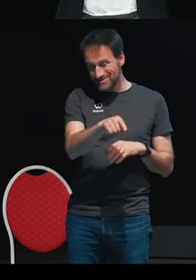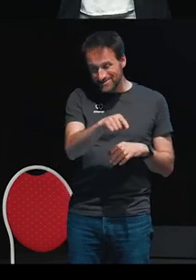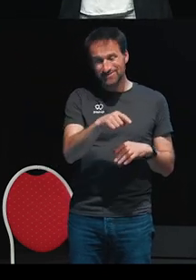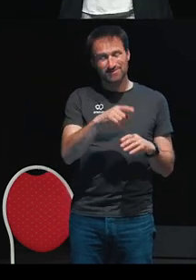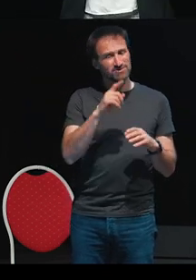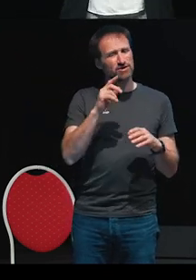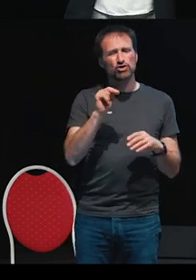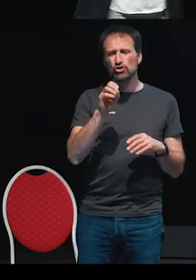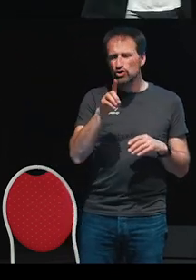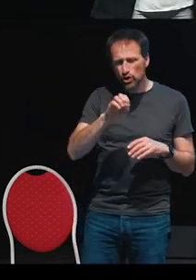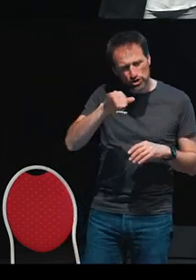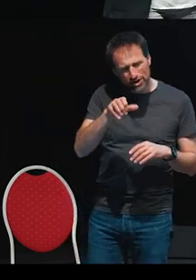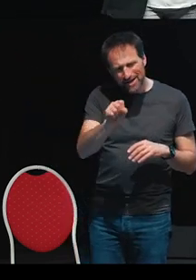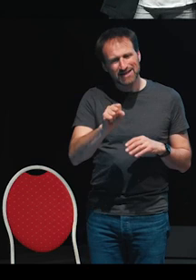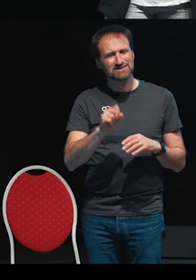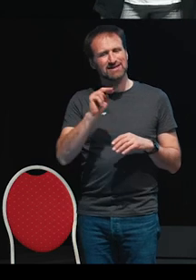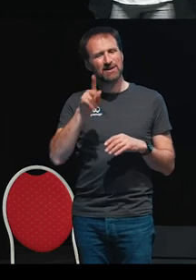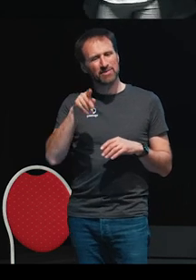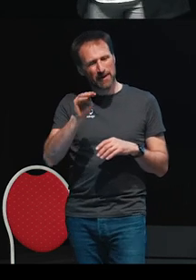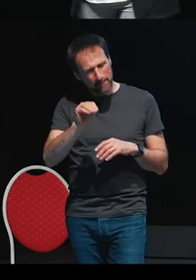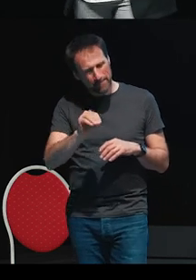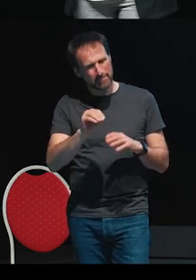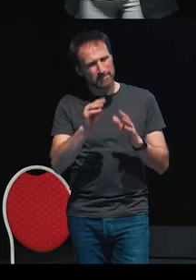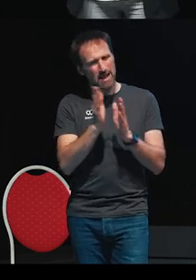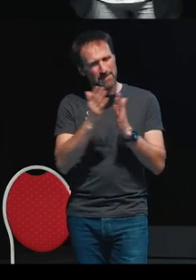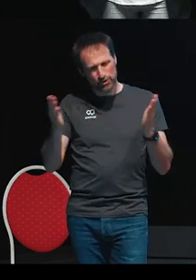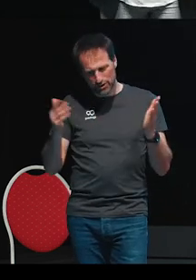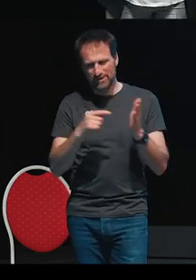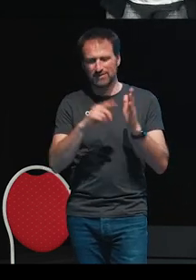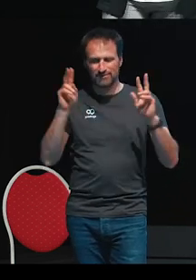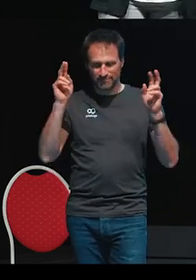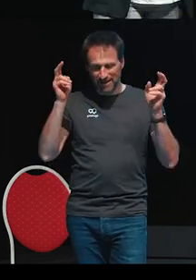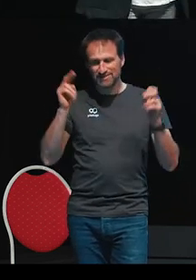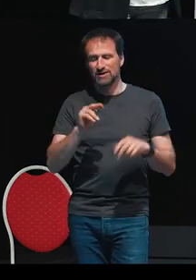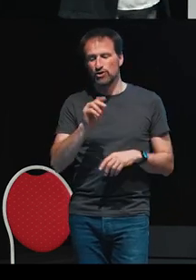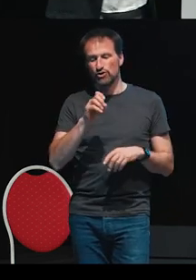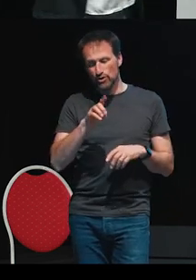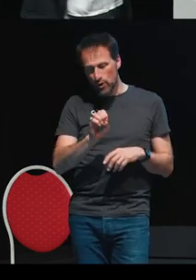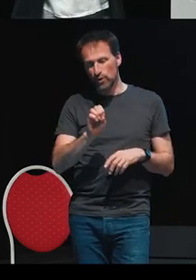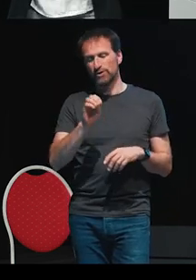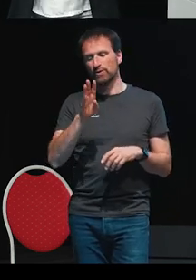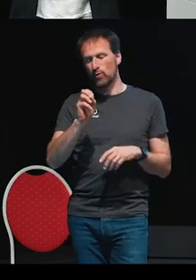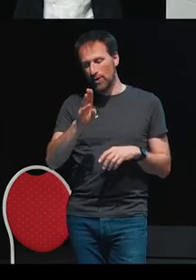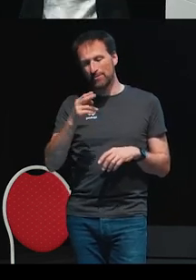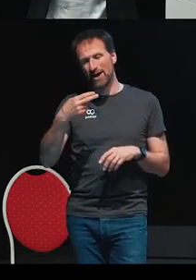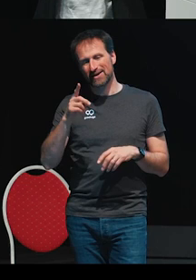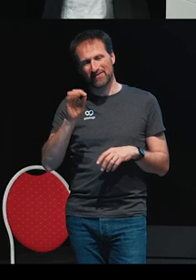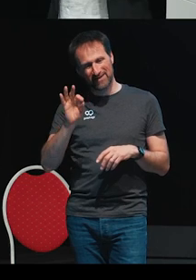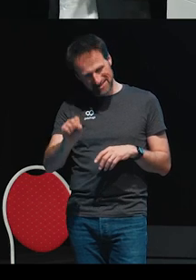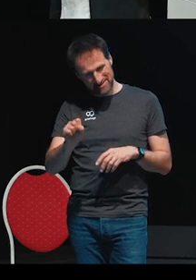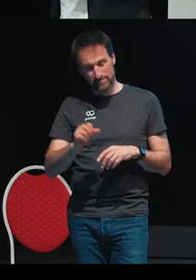Node.js NPM library called WebHDFS. Check it out. That would do it good. Couchbase, with their